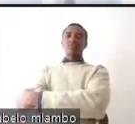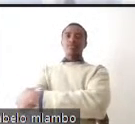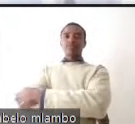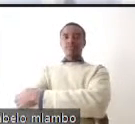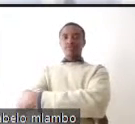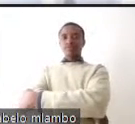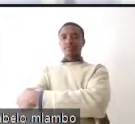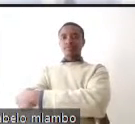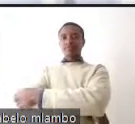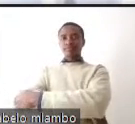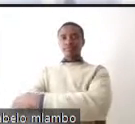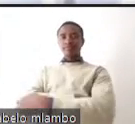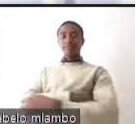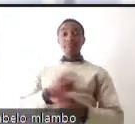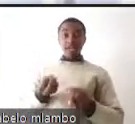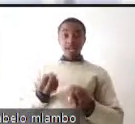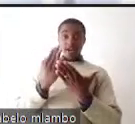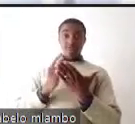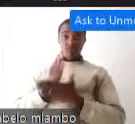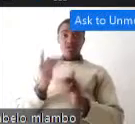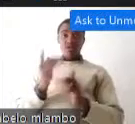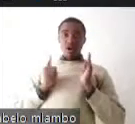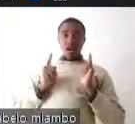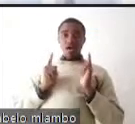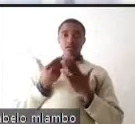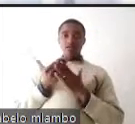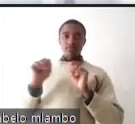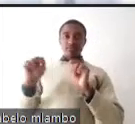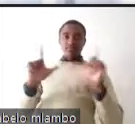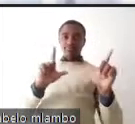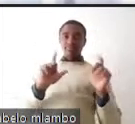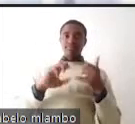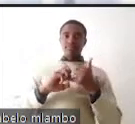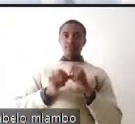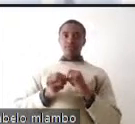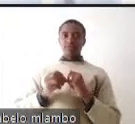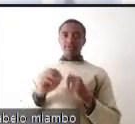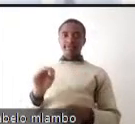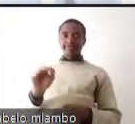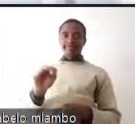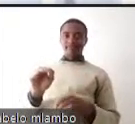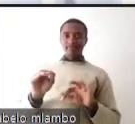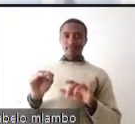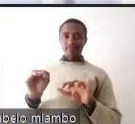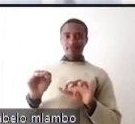Oh, all right. Let me try to go to the notes.